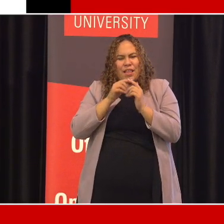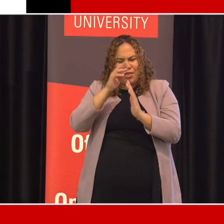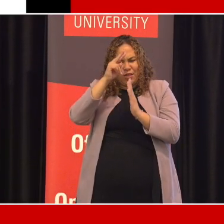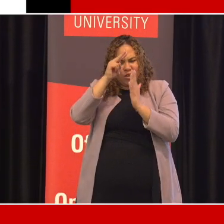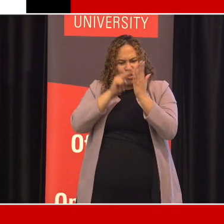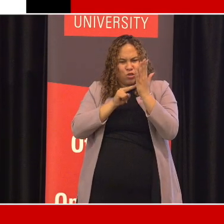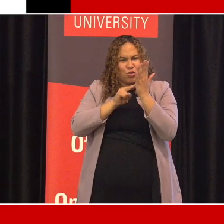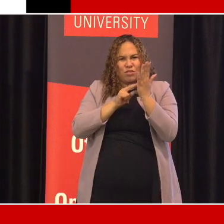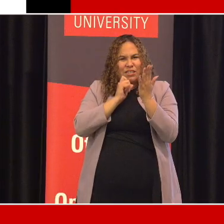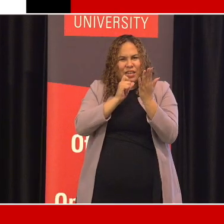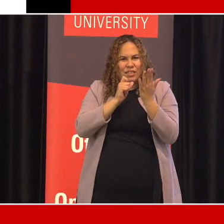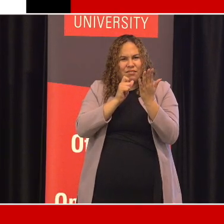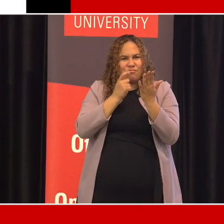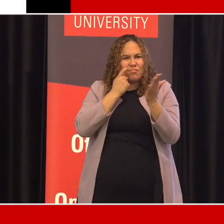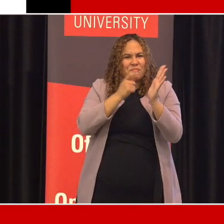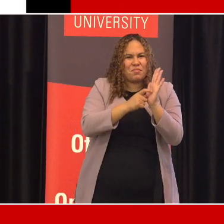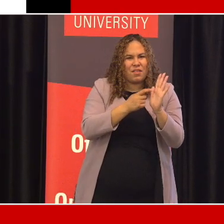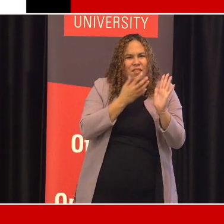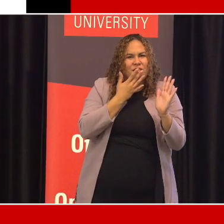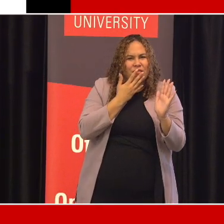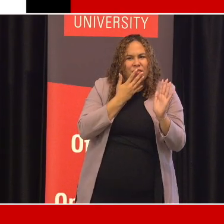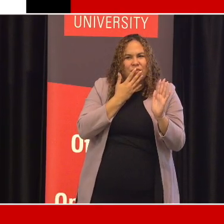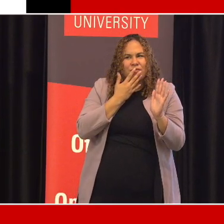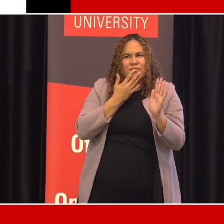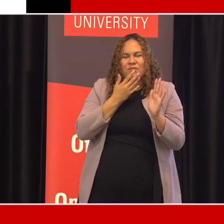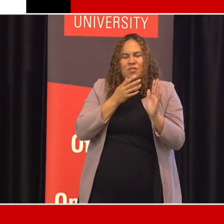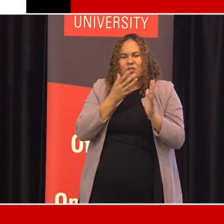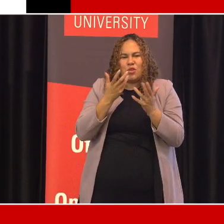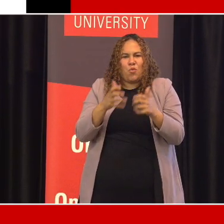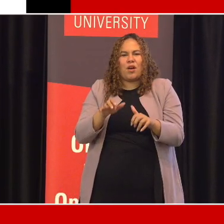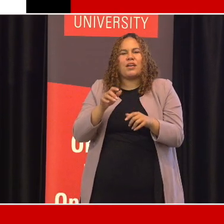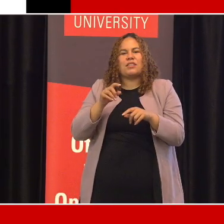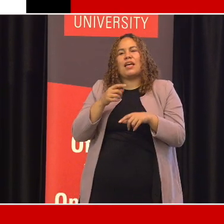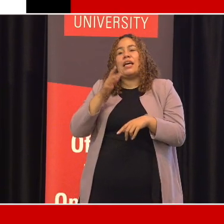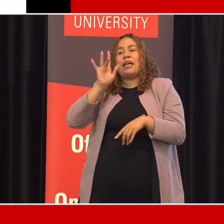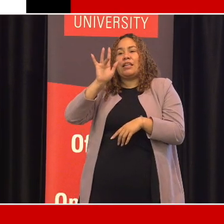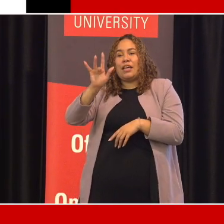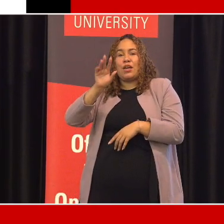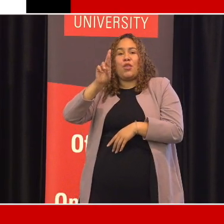use the label of the box. Click HIPAA rules. Got it.